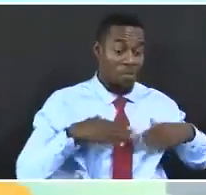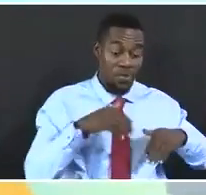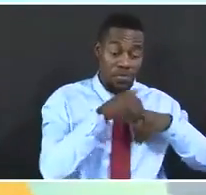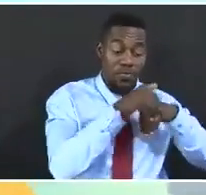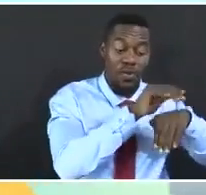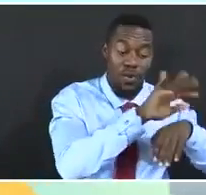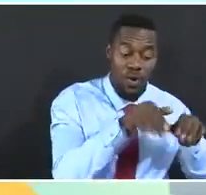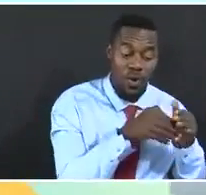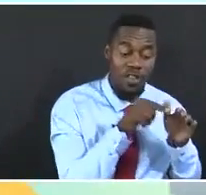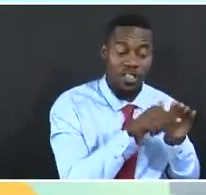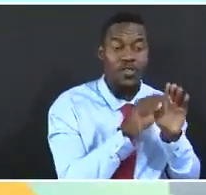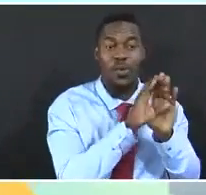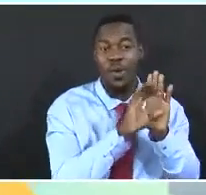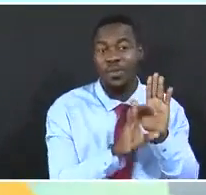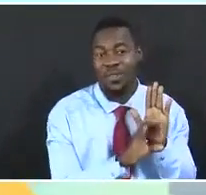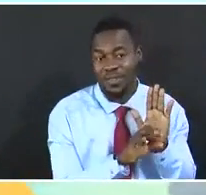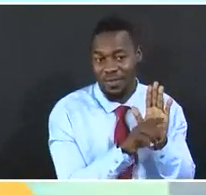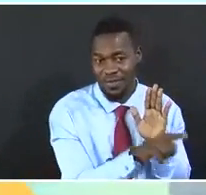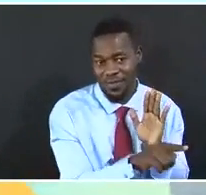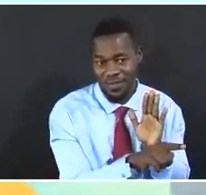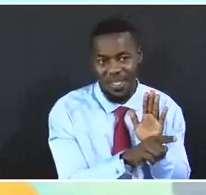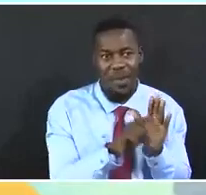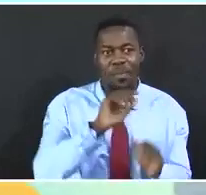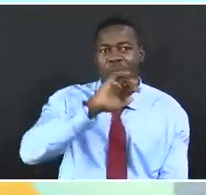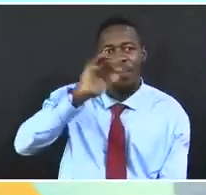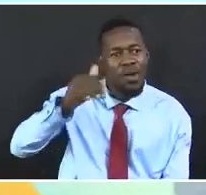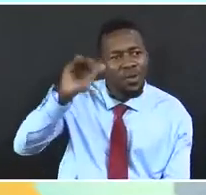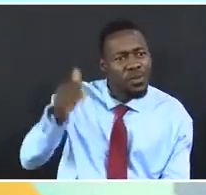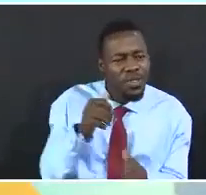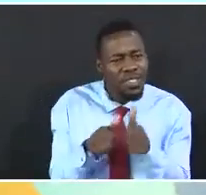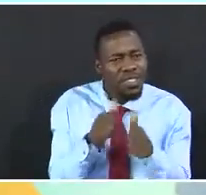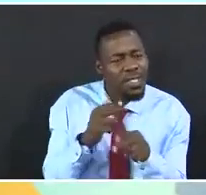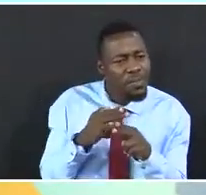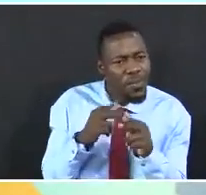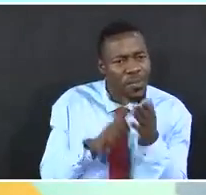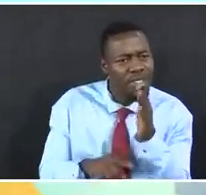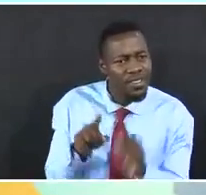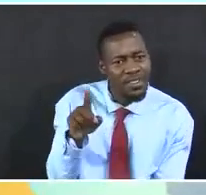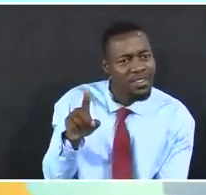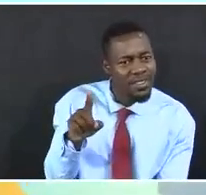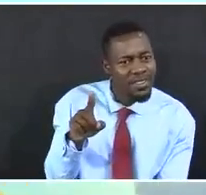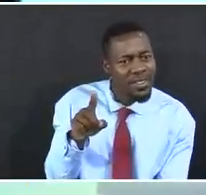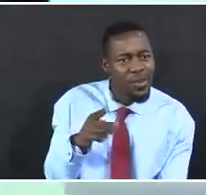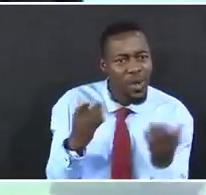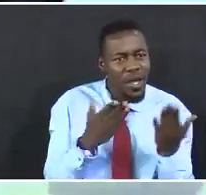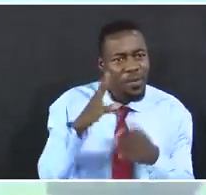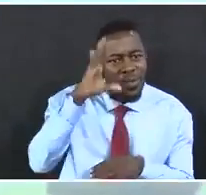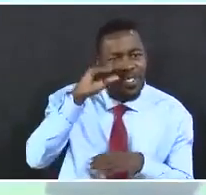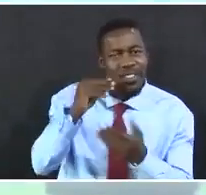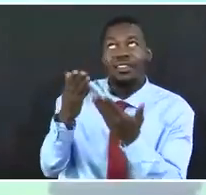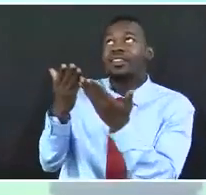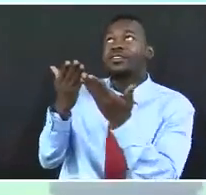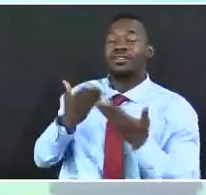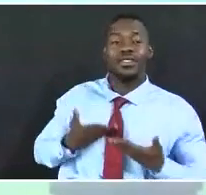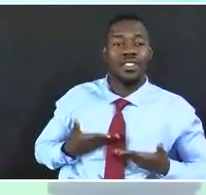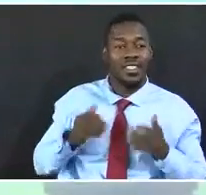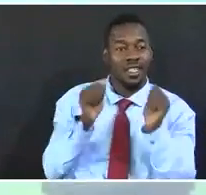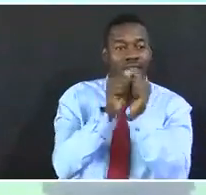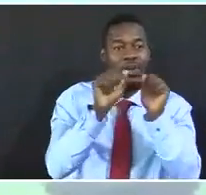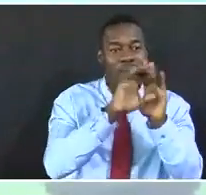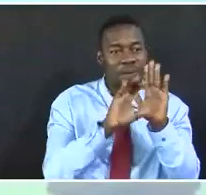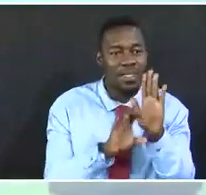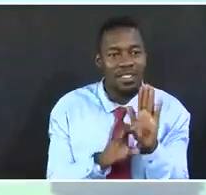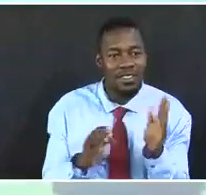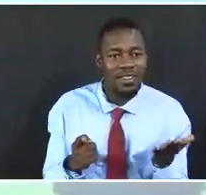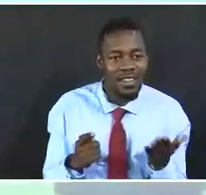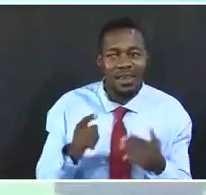We know it's real. We know that it's there. There are people, when they go to Israel, they usually climb that mountain,